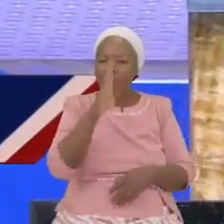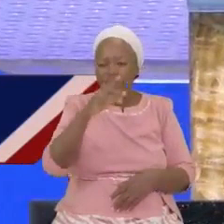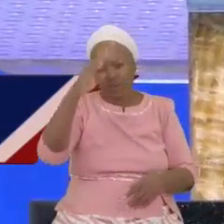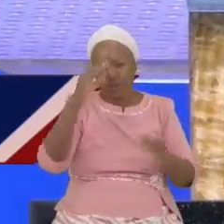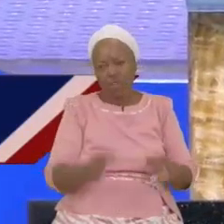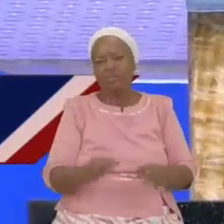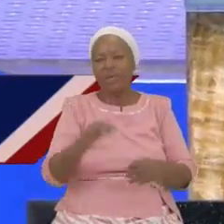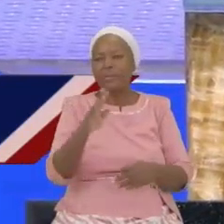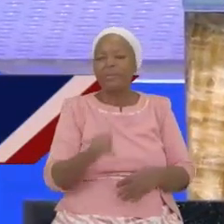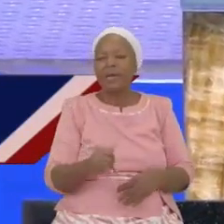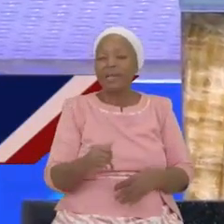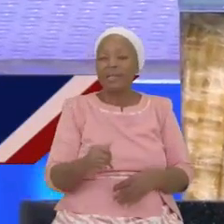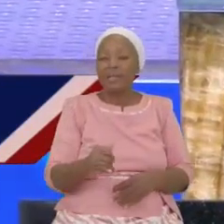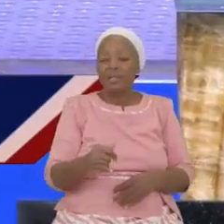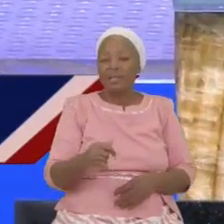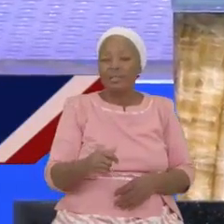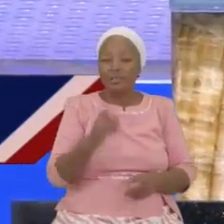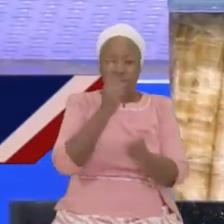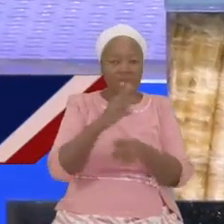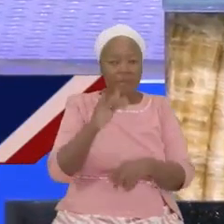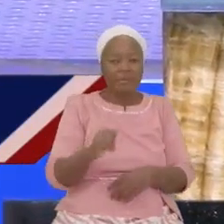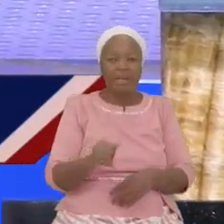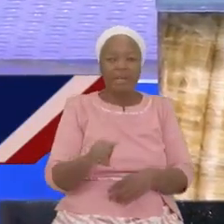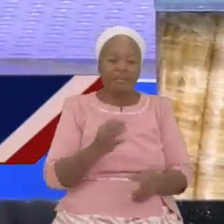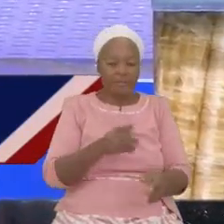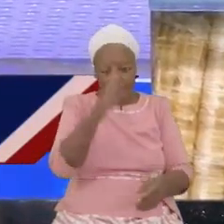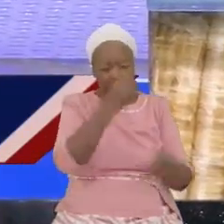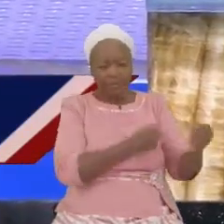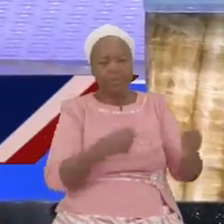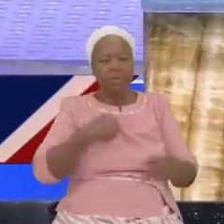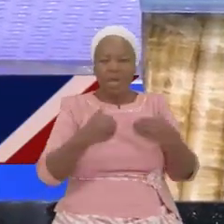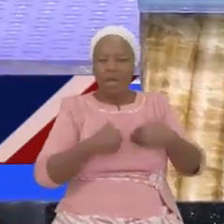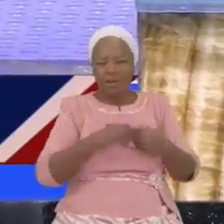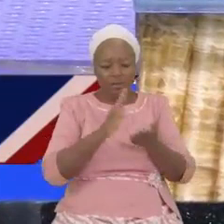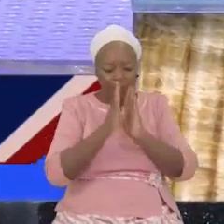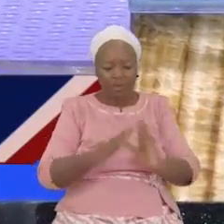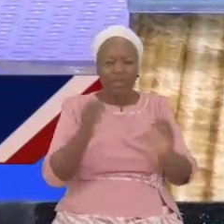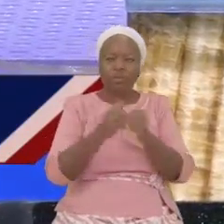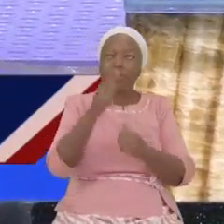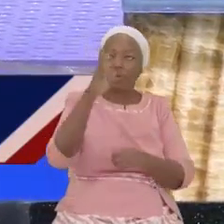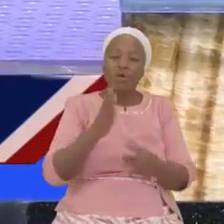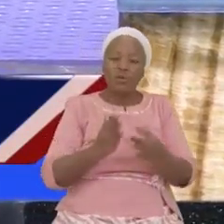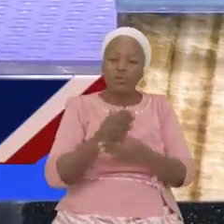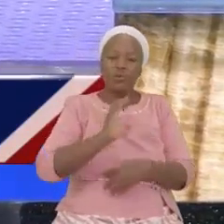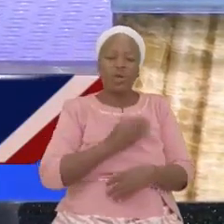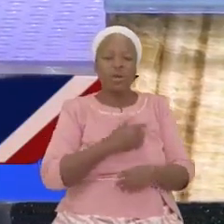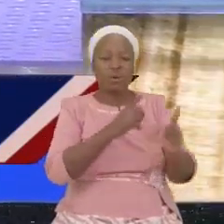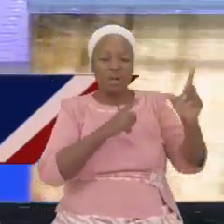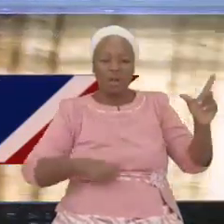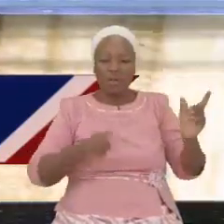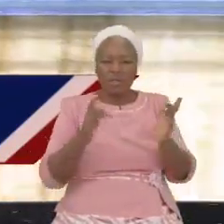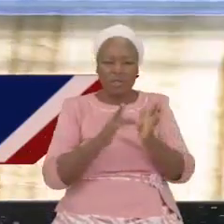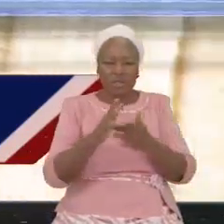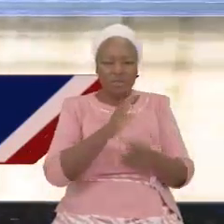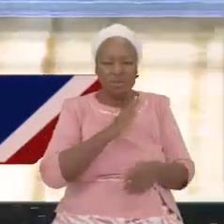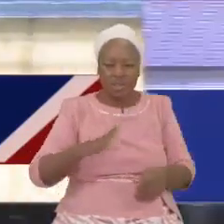justified by faith, we have peace with God through our Lord Jesus Christ. Look at that.